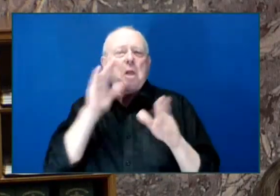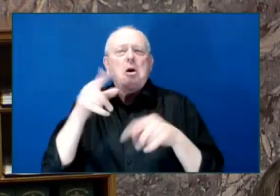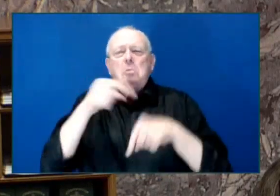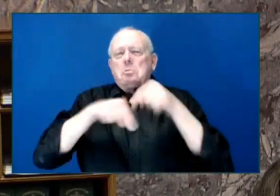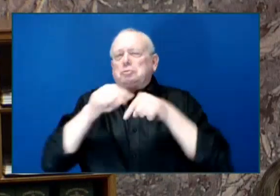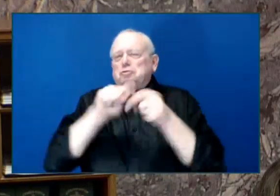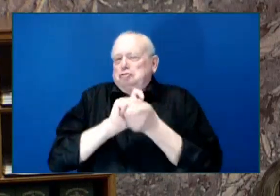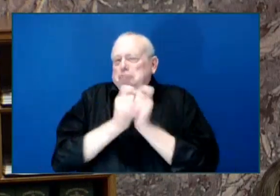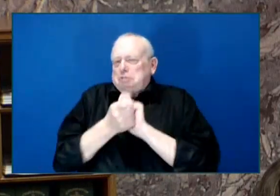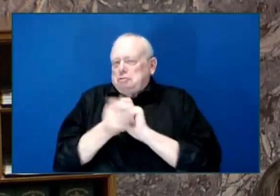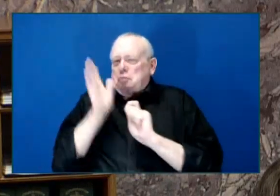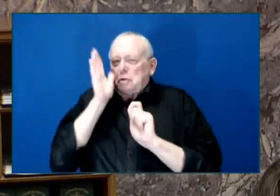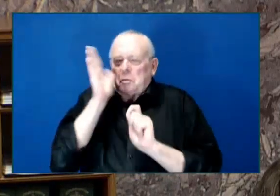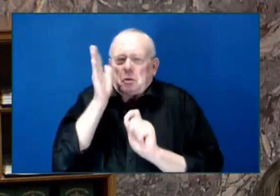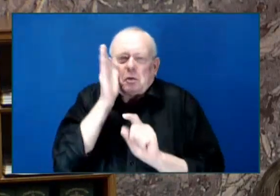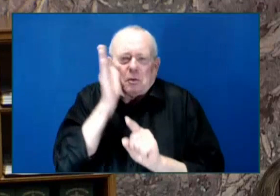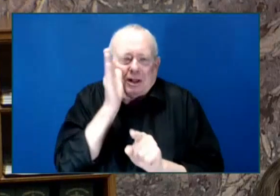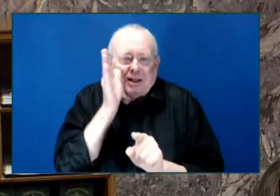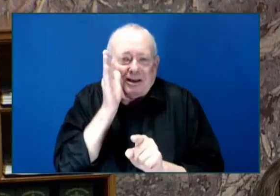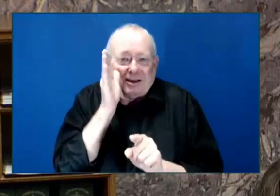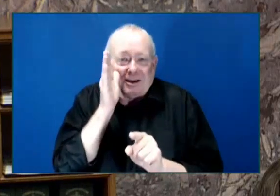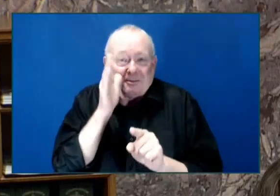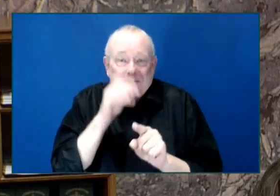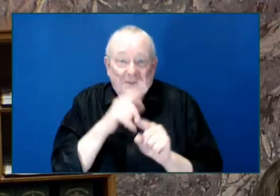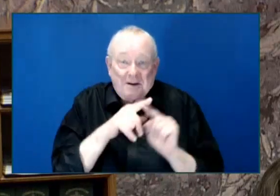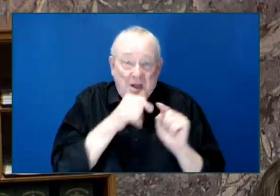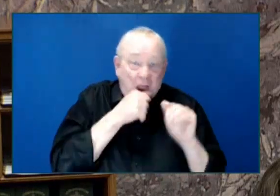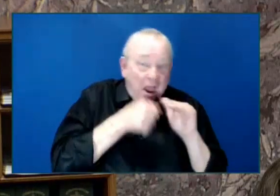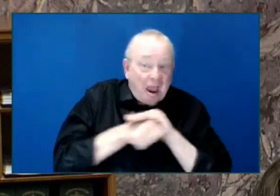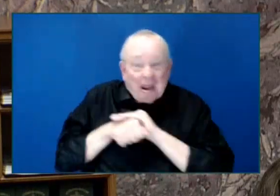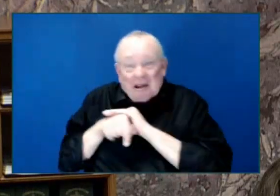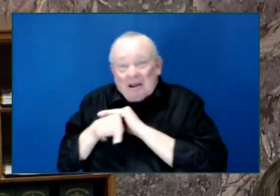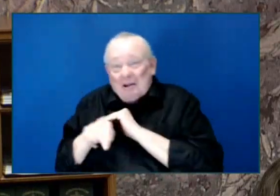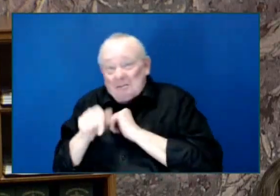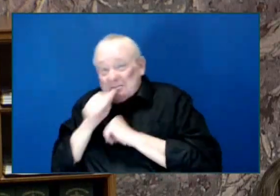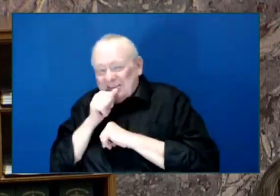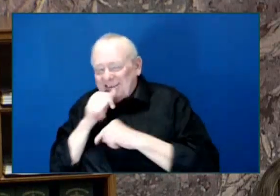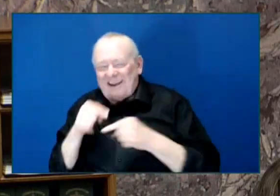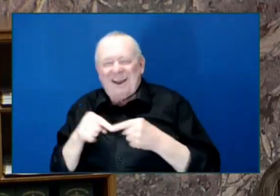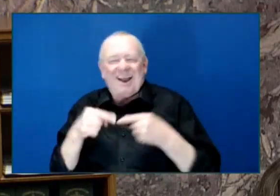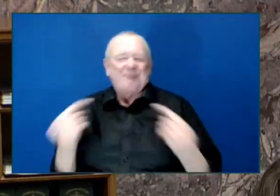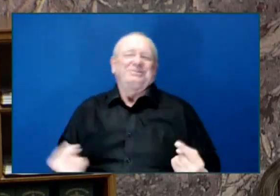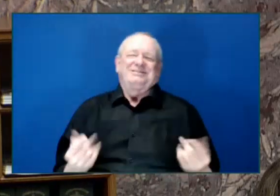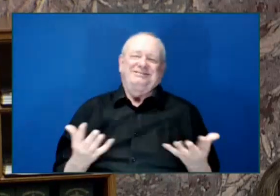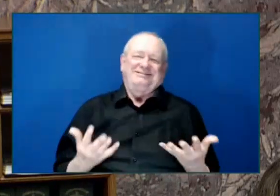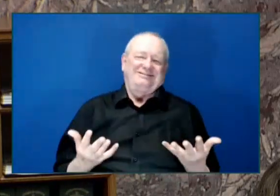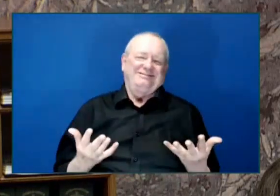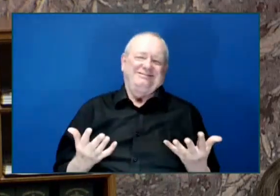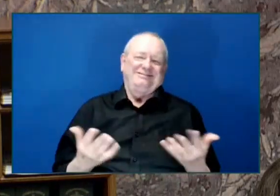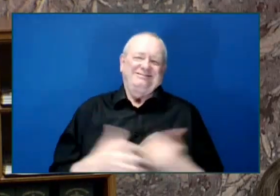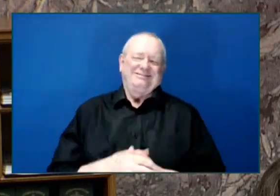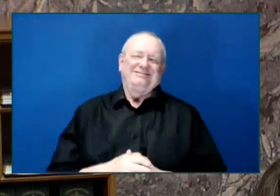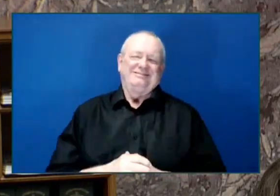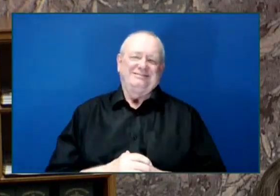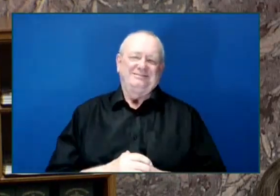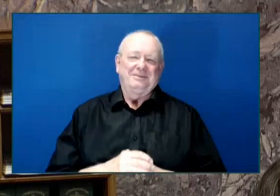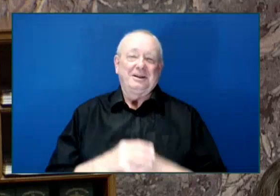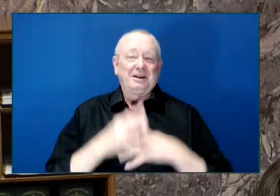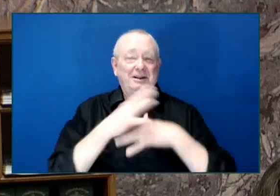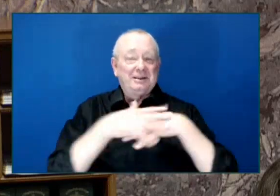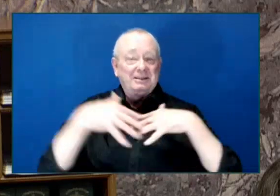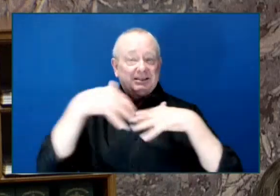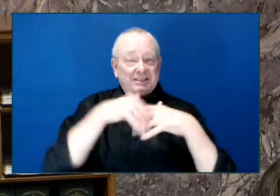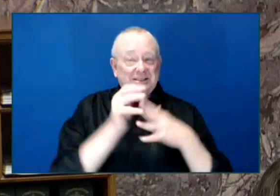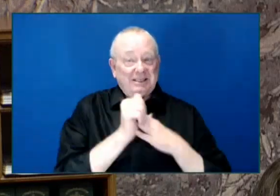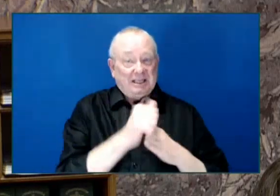doing exactly the opposite. This is what else the First Nation Leadership Council wrote in their letter, and I quote, Mr. Speaker, "This